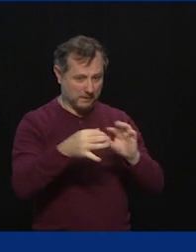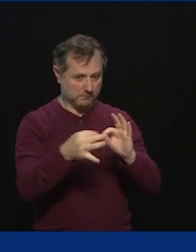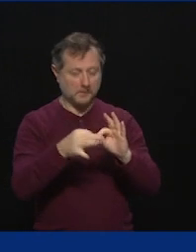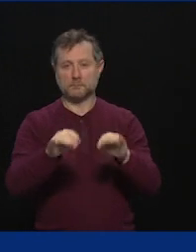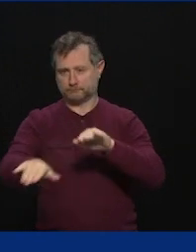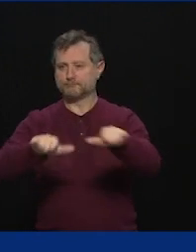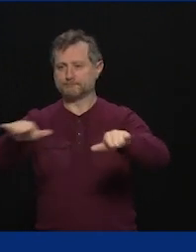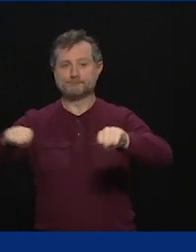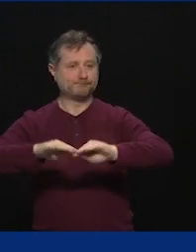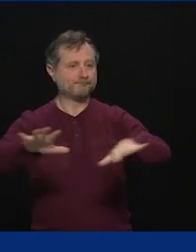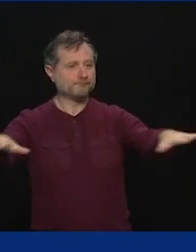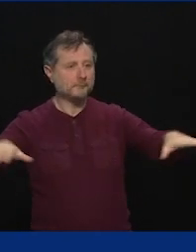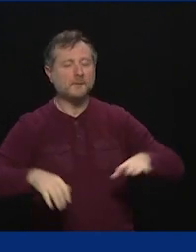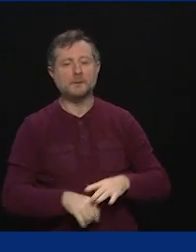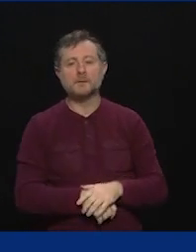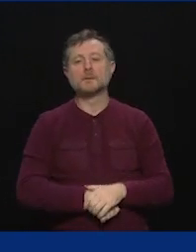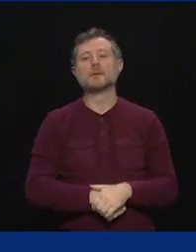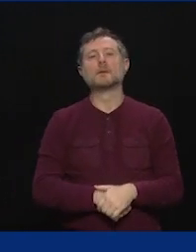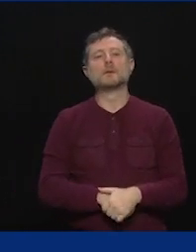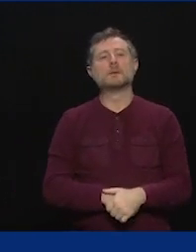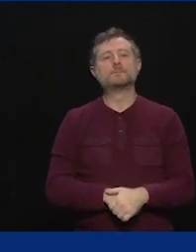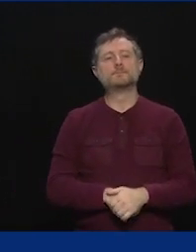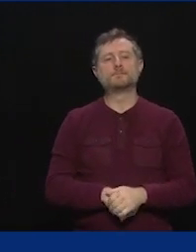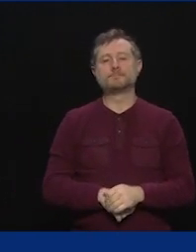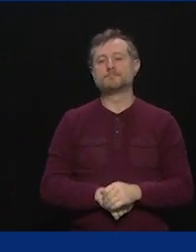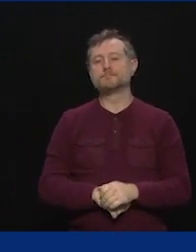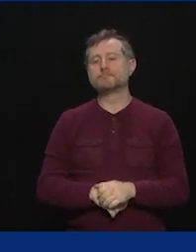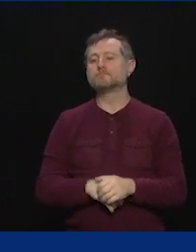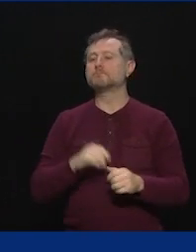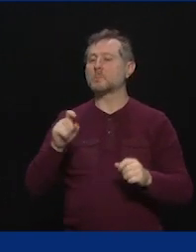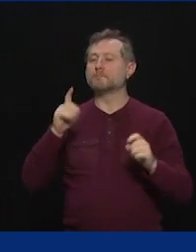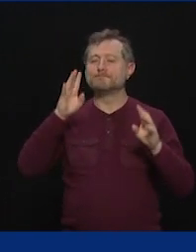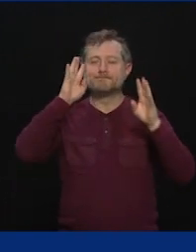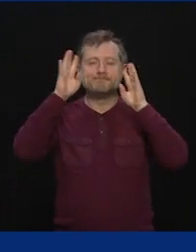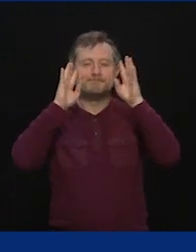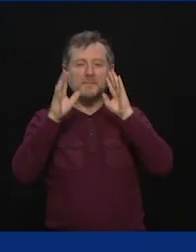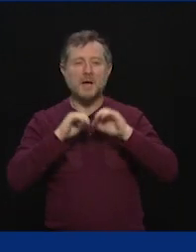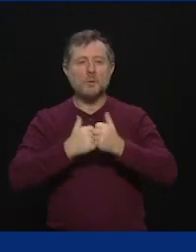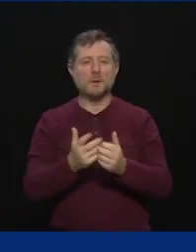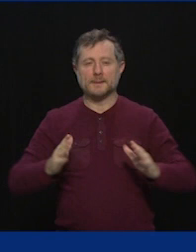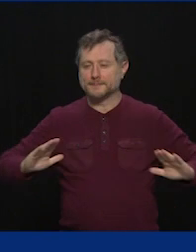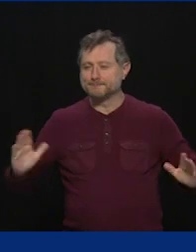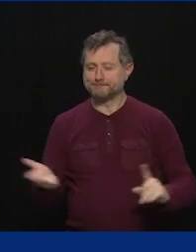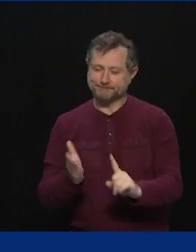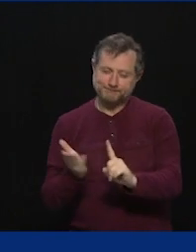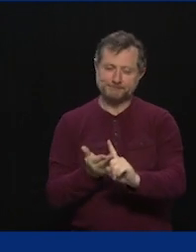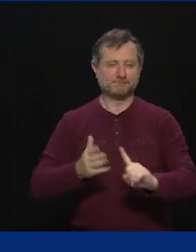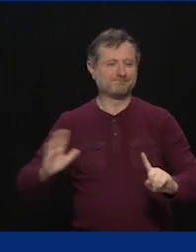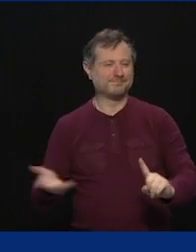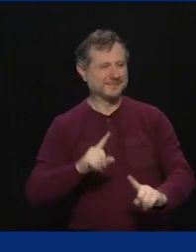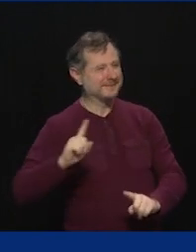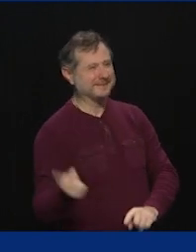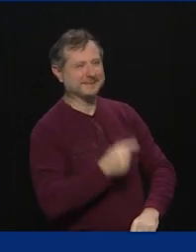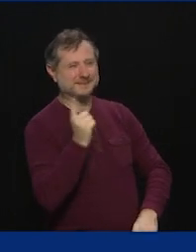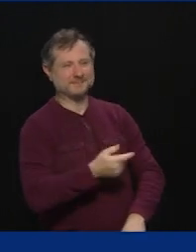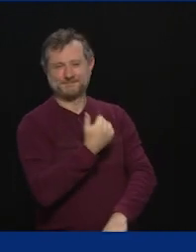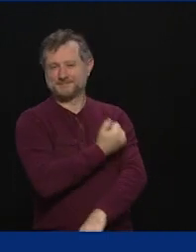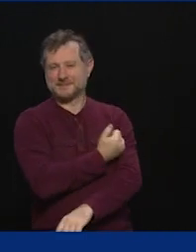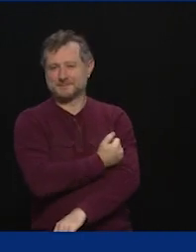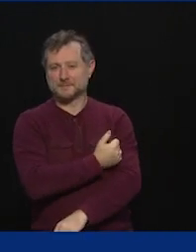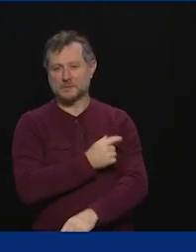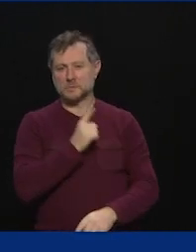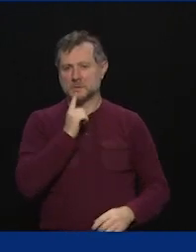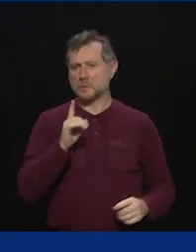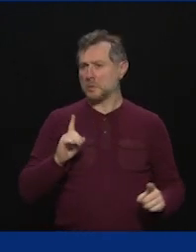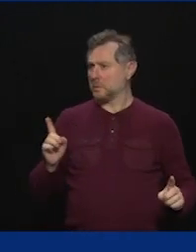We just have to find more creative ways to get people vaccinated, and part of it is just getting the information out about where to find it close one near you.